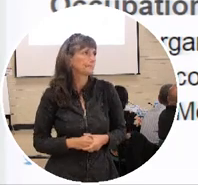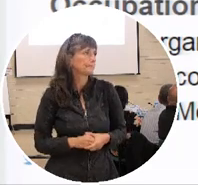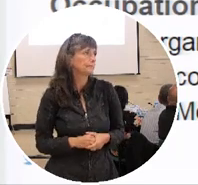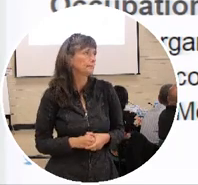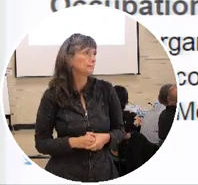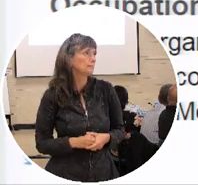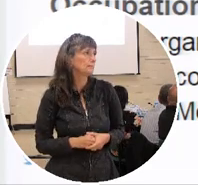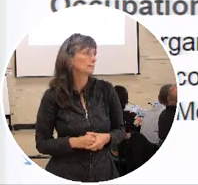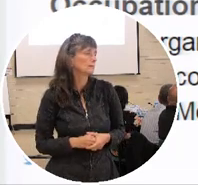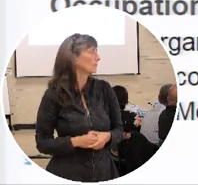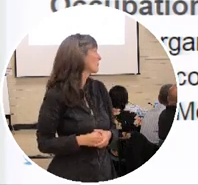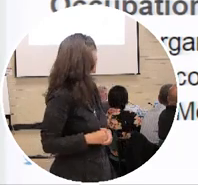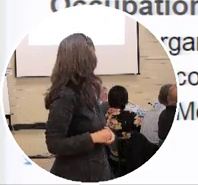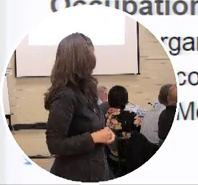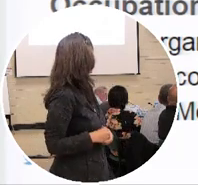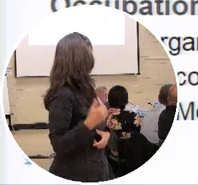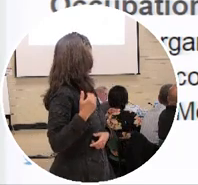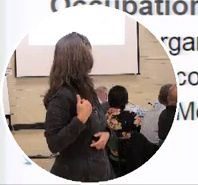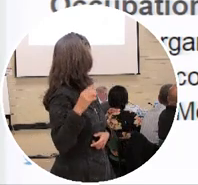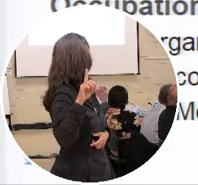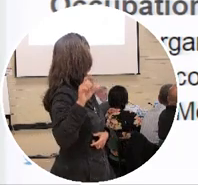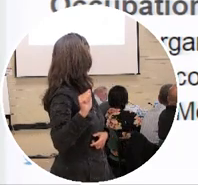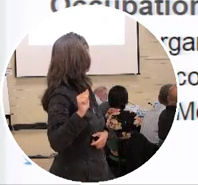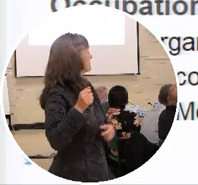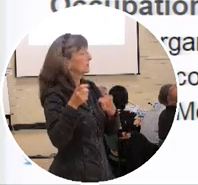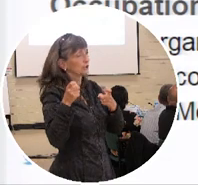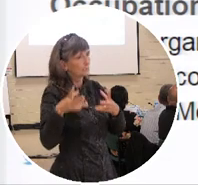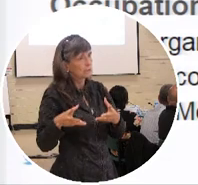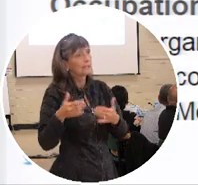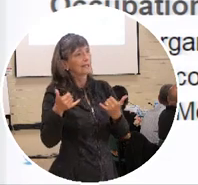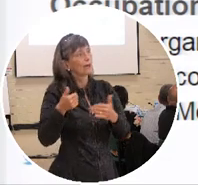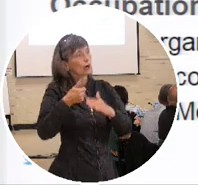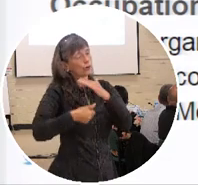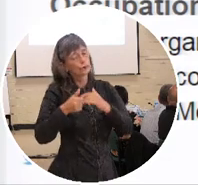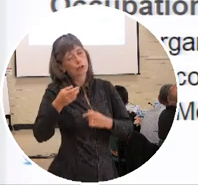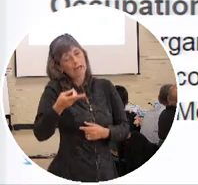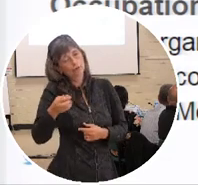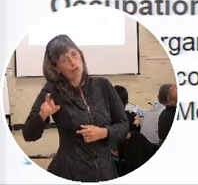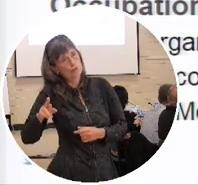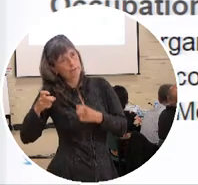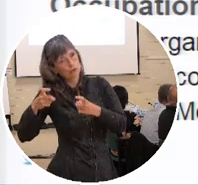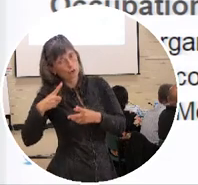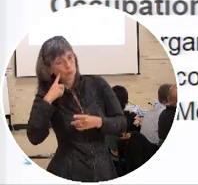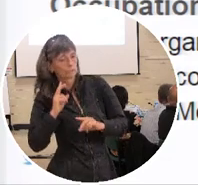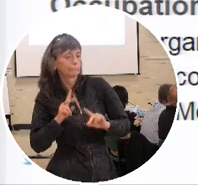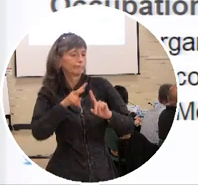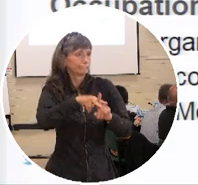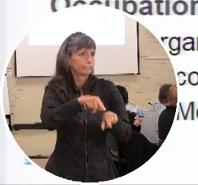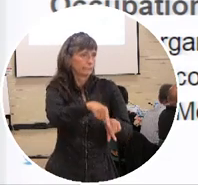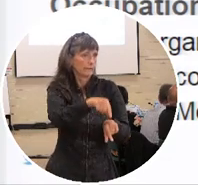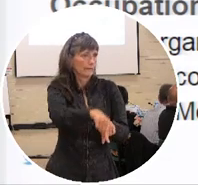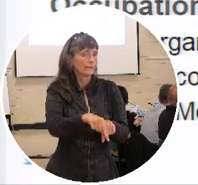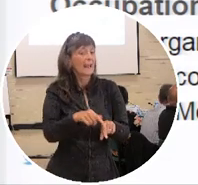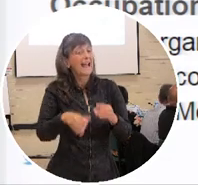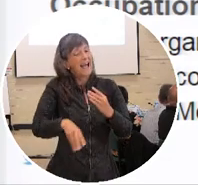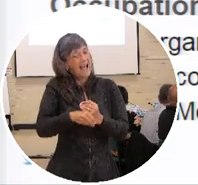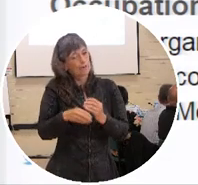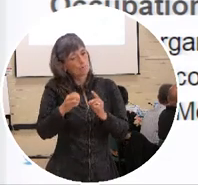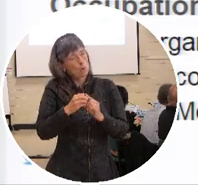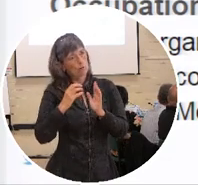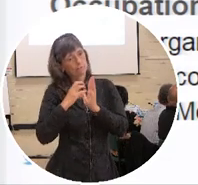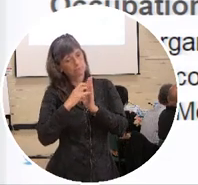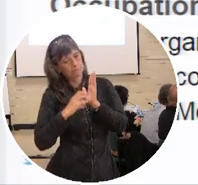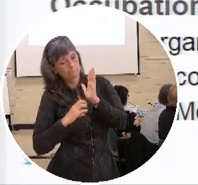There is disability management has been assigned now to HR managers, and we've added some modules to